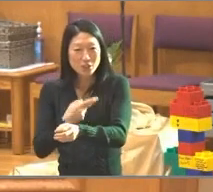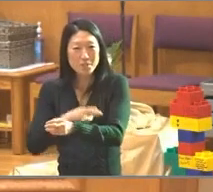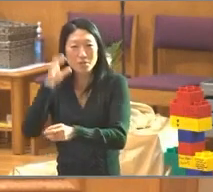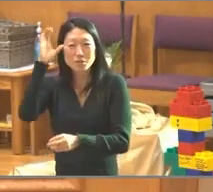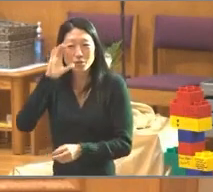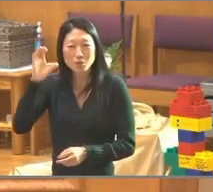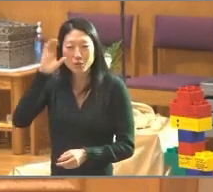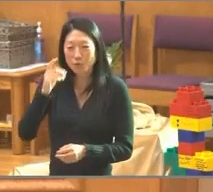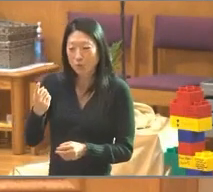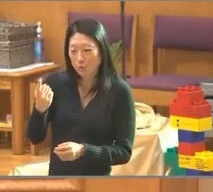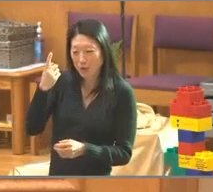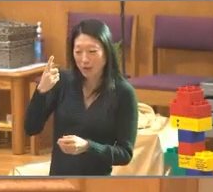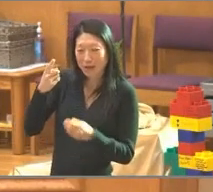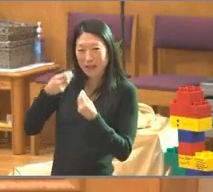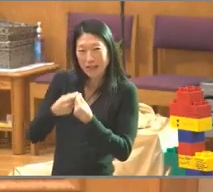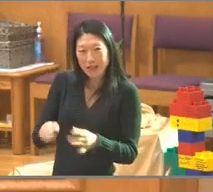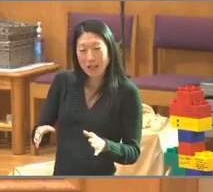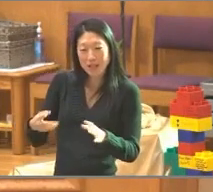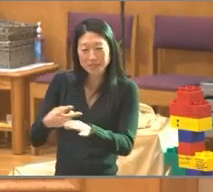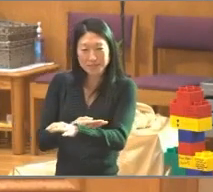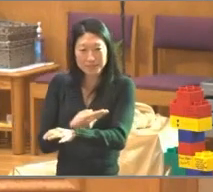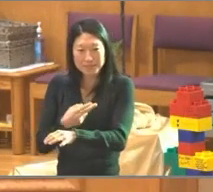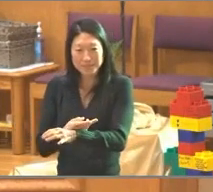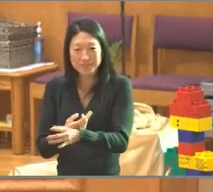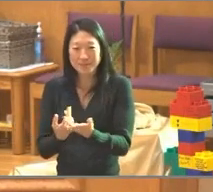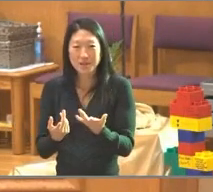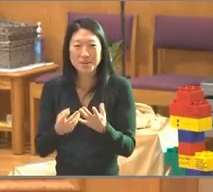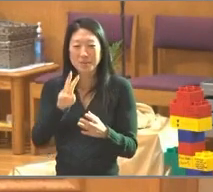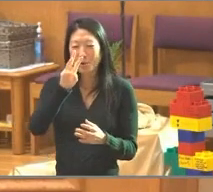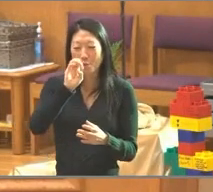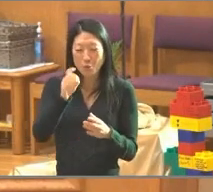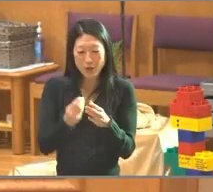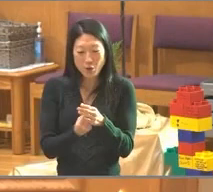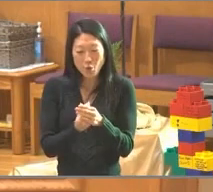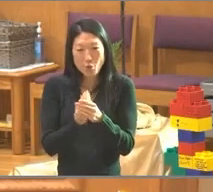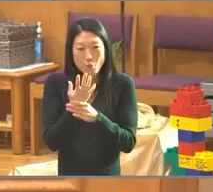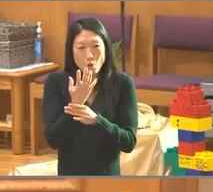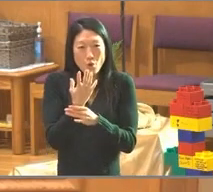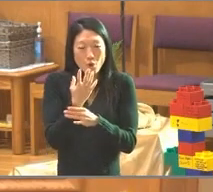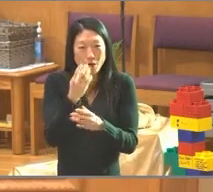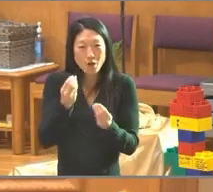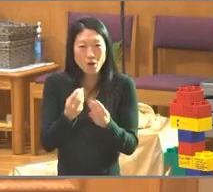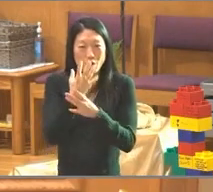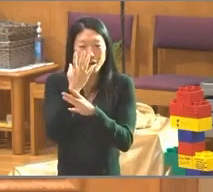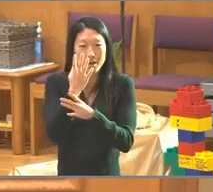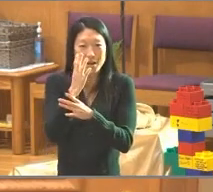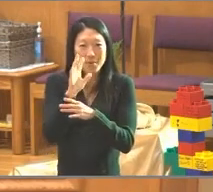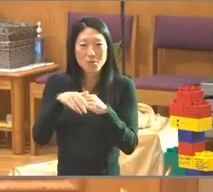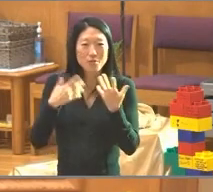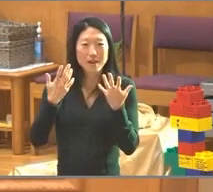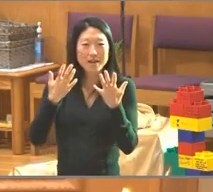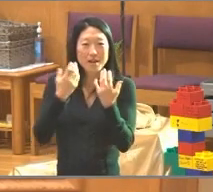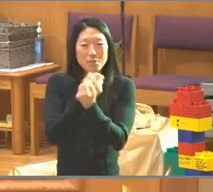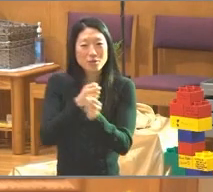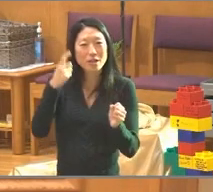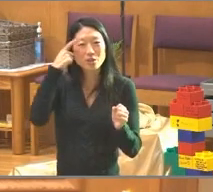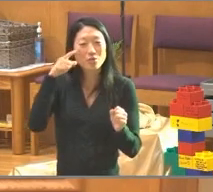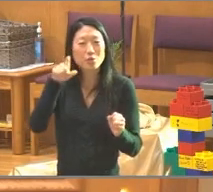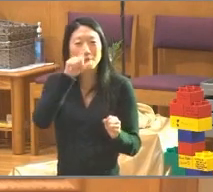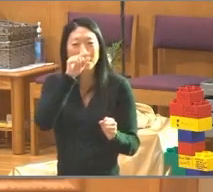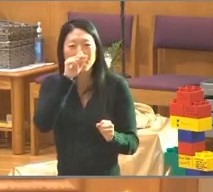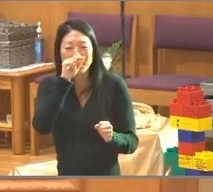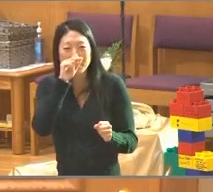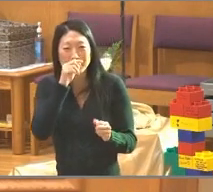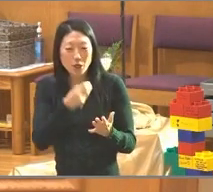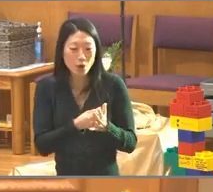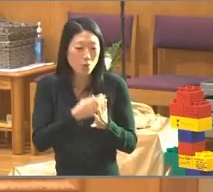lost coin. A weed grown in a garden to provide shelter for the birds. A rich man's